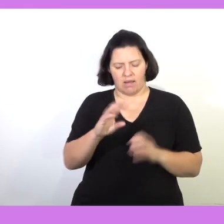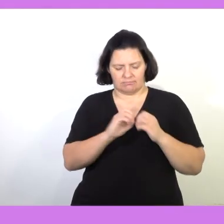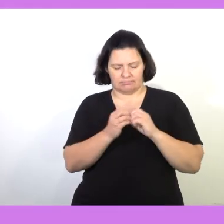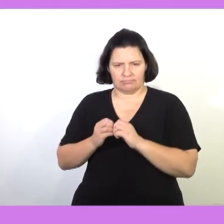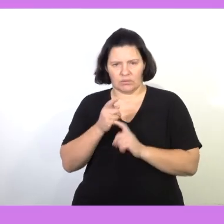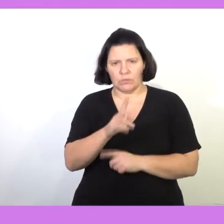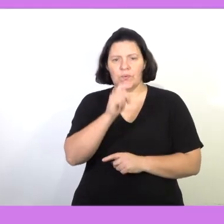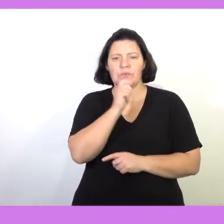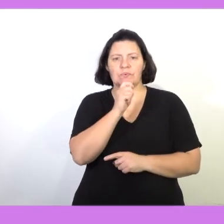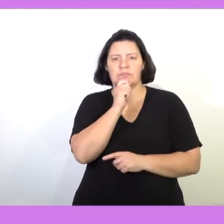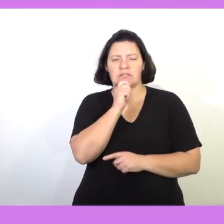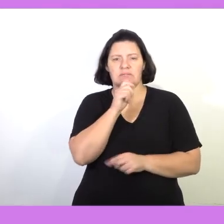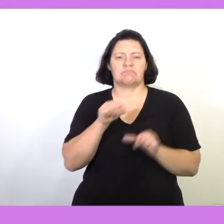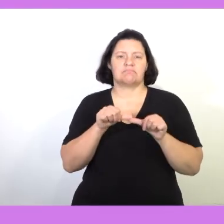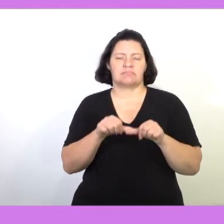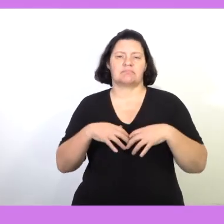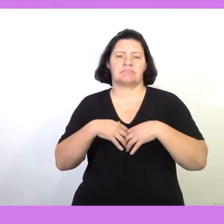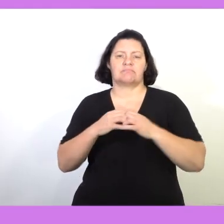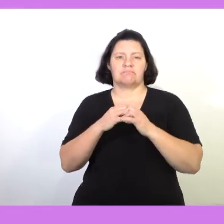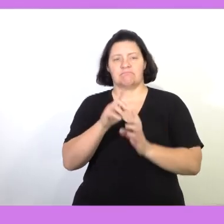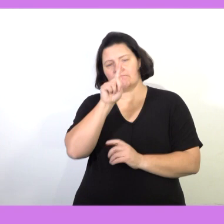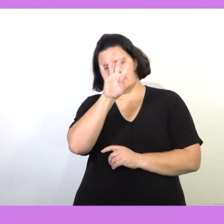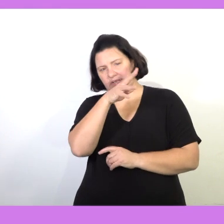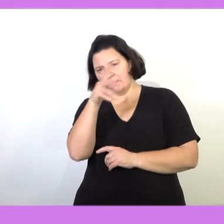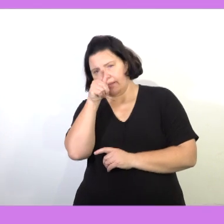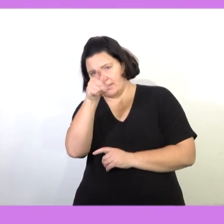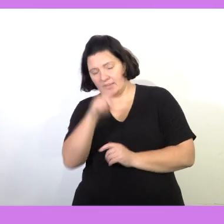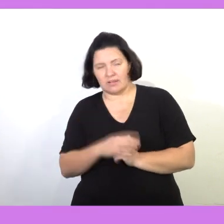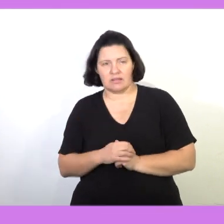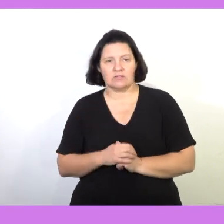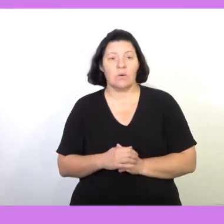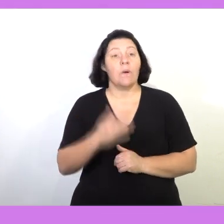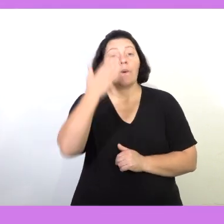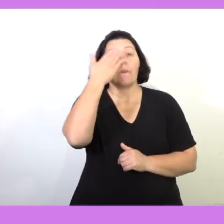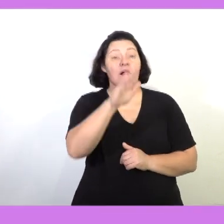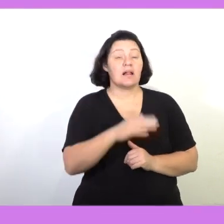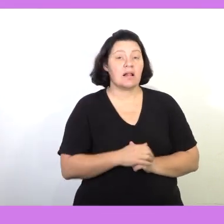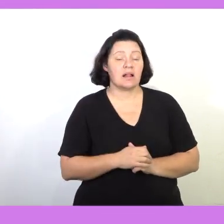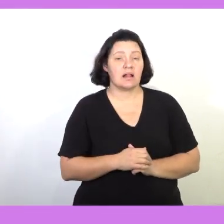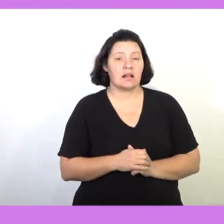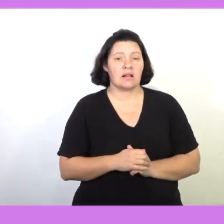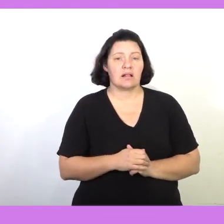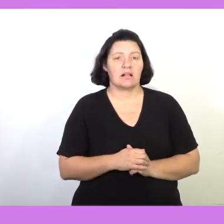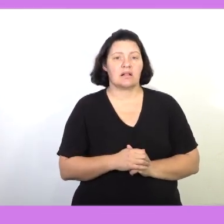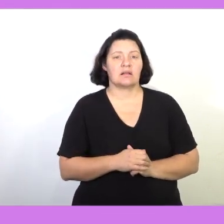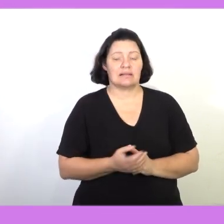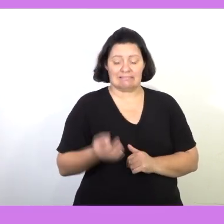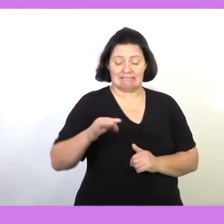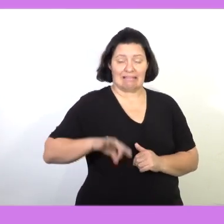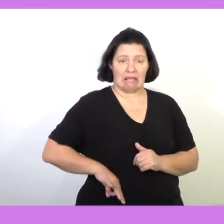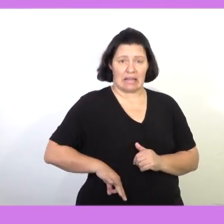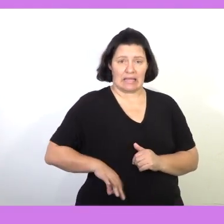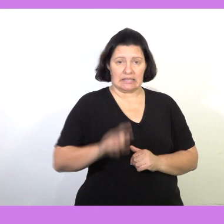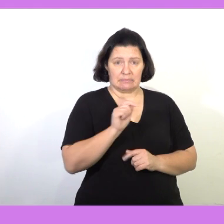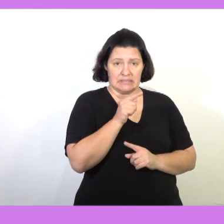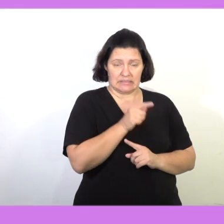formula that can be used to construct the above table. So we know that for Tshepi's